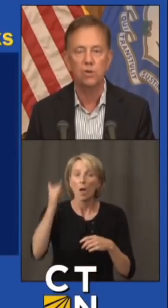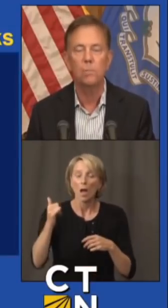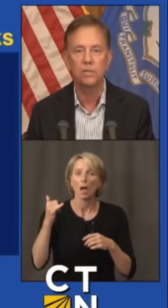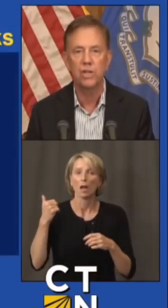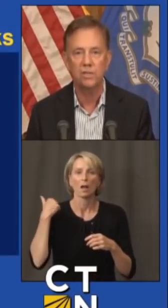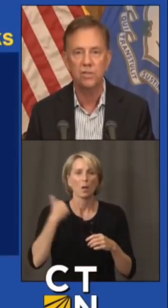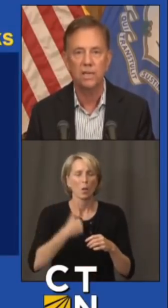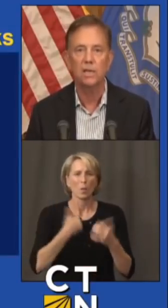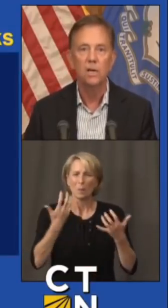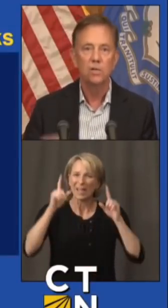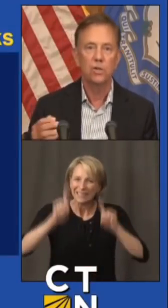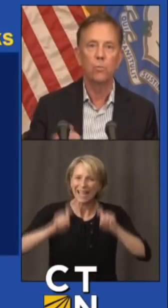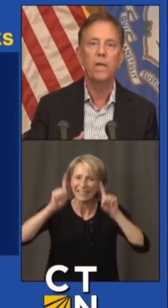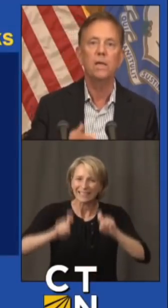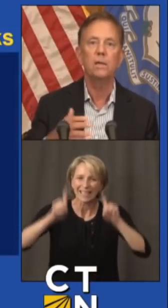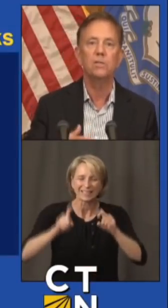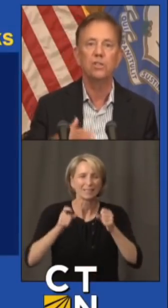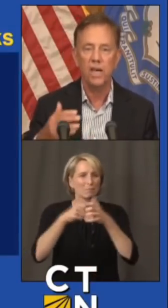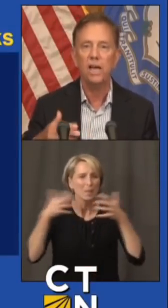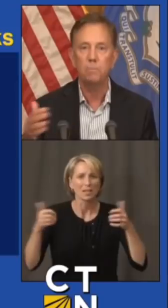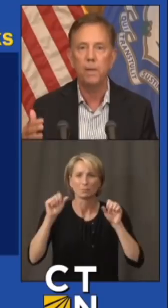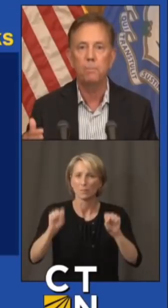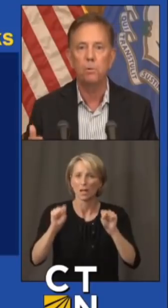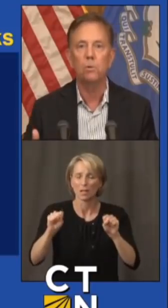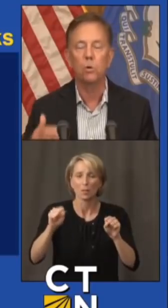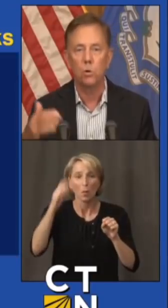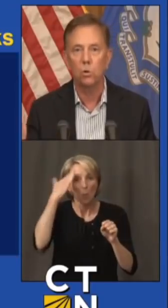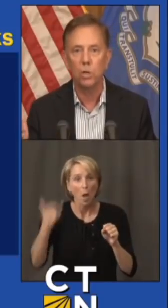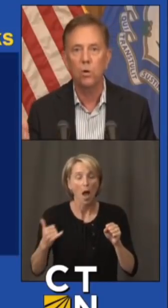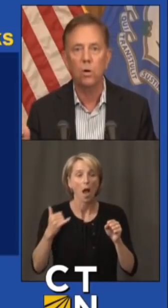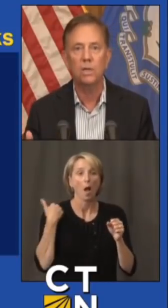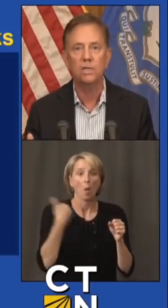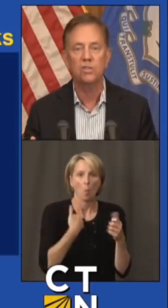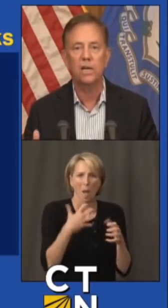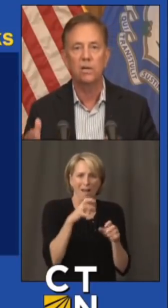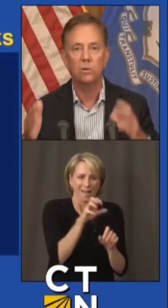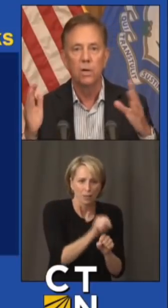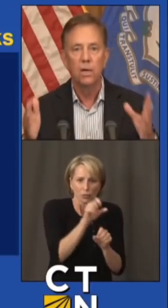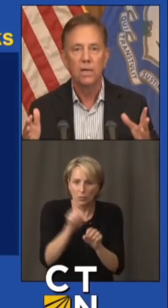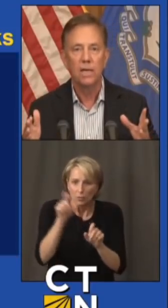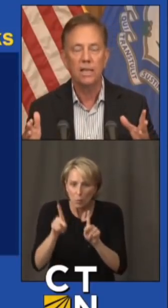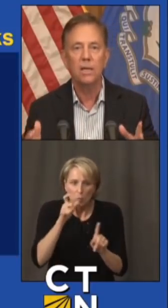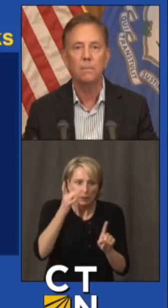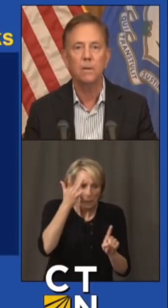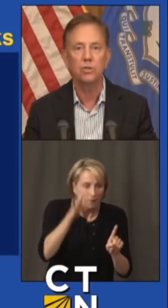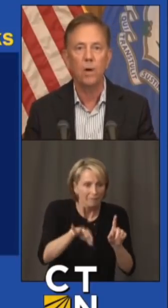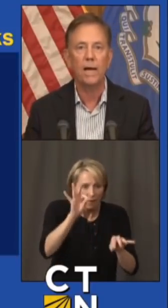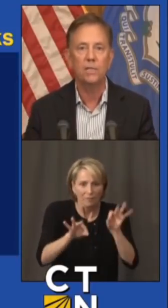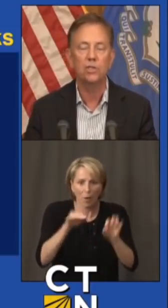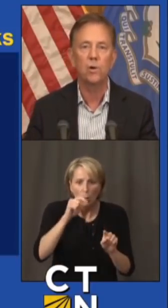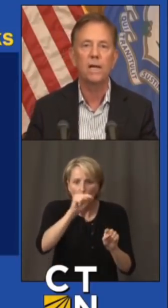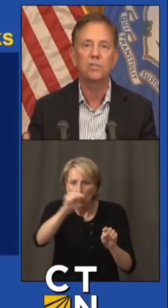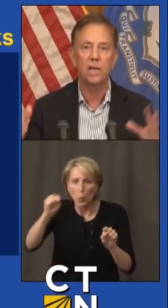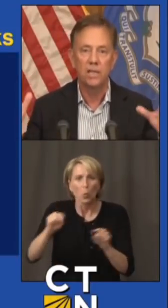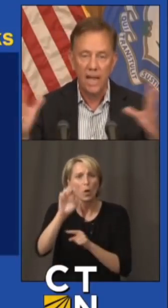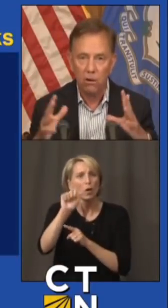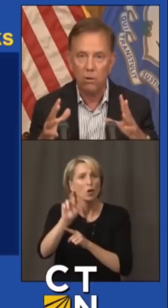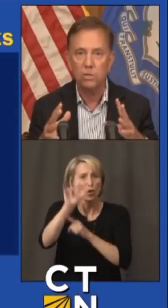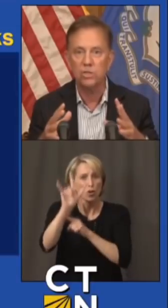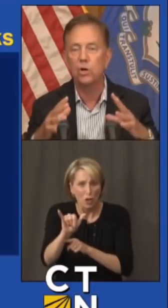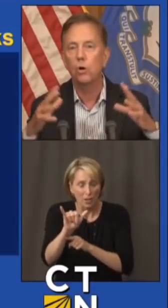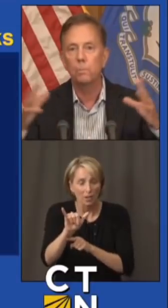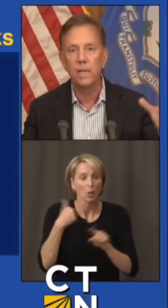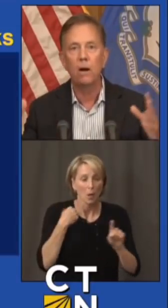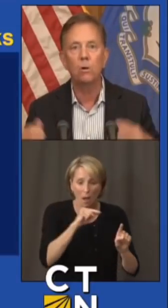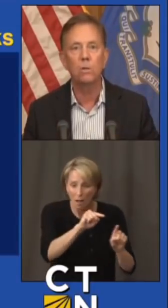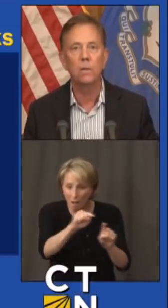doing so much testing, so that we can detect people early on in the cycle, get them track and traced, and narrow